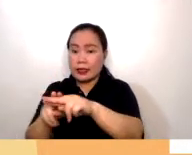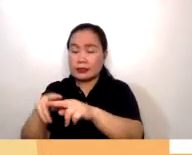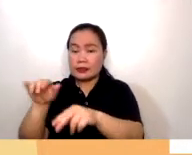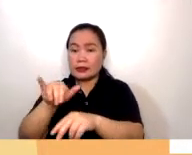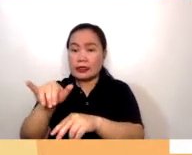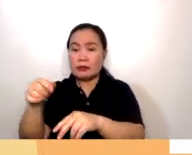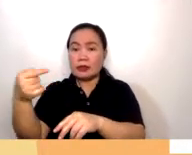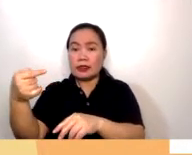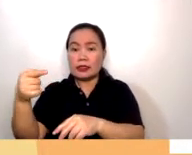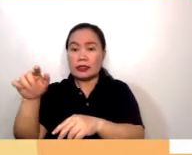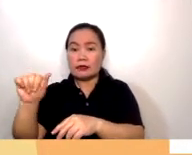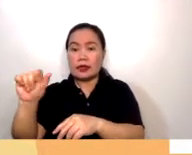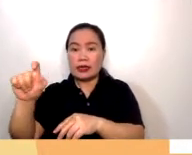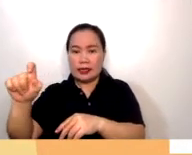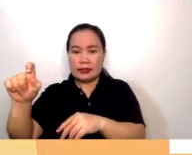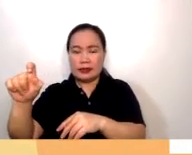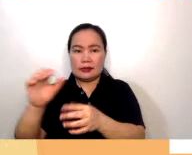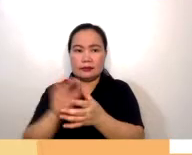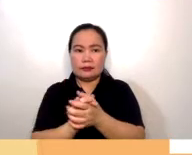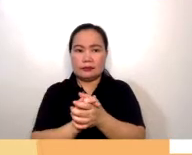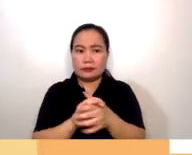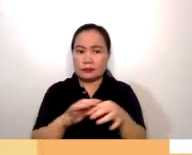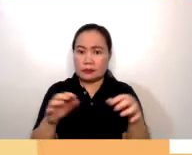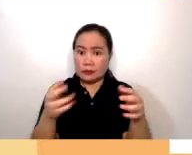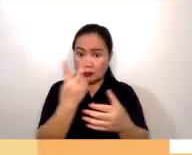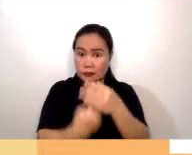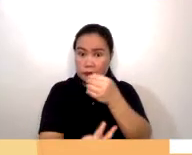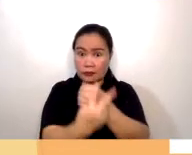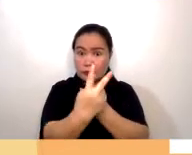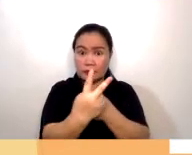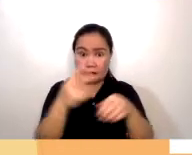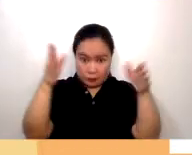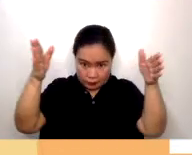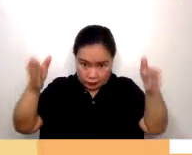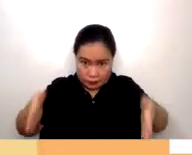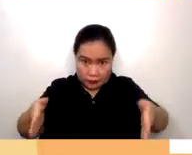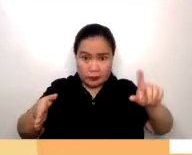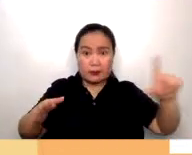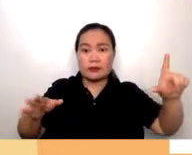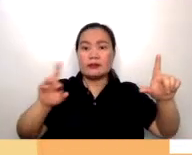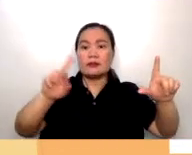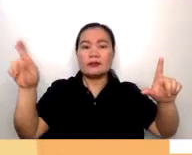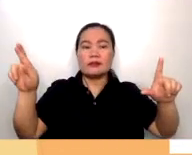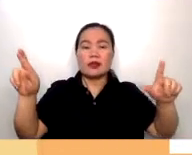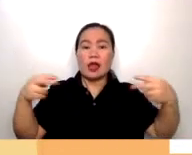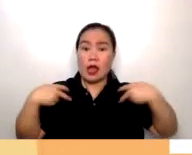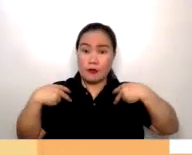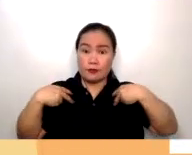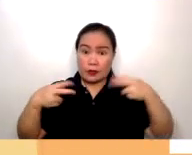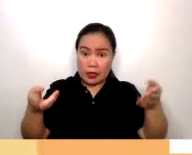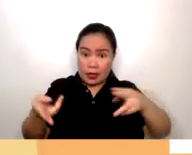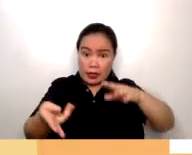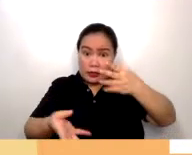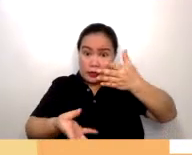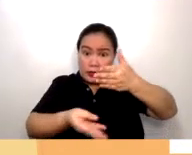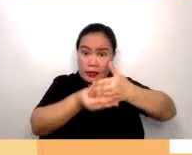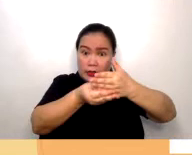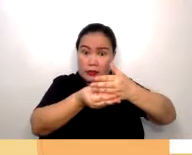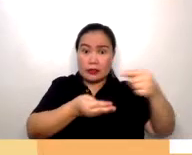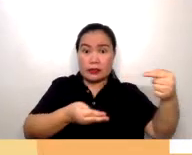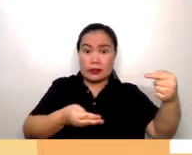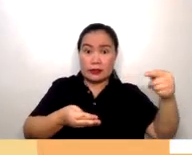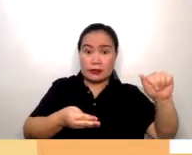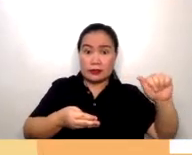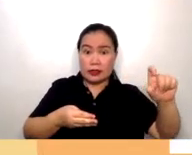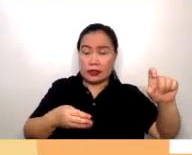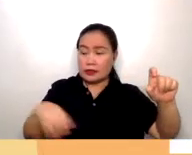c. So, in both side of our equation, meron tayong inadd na negative